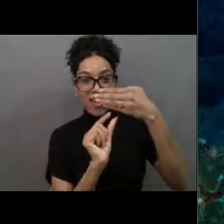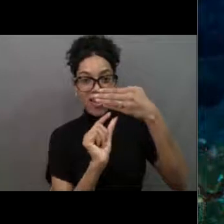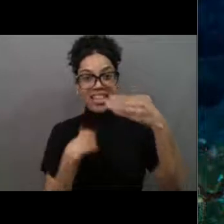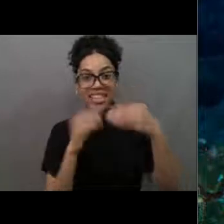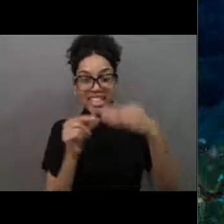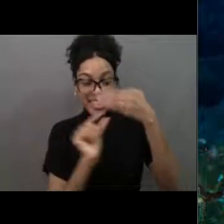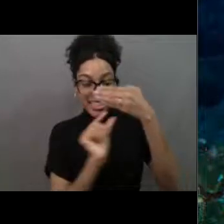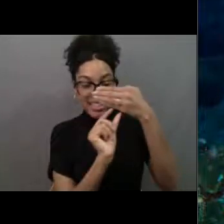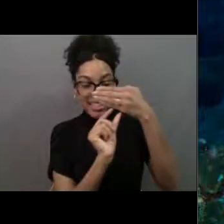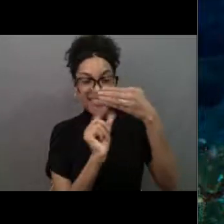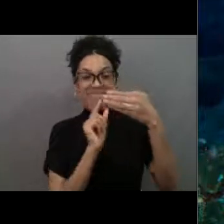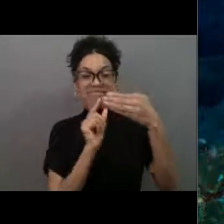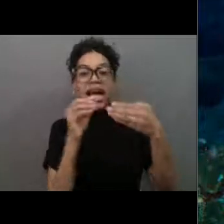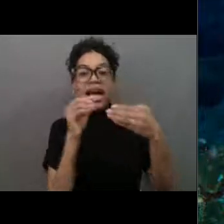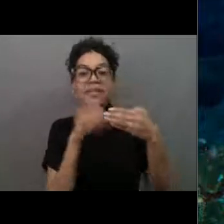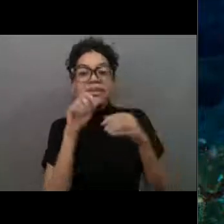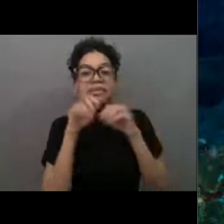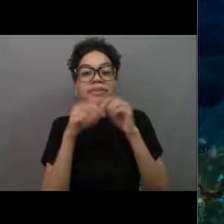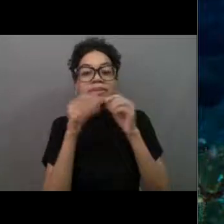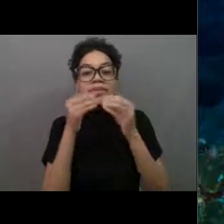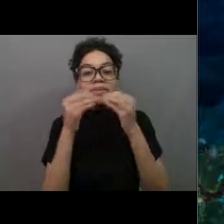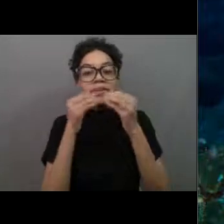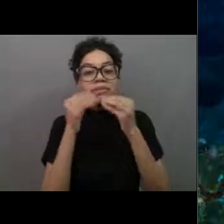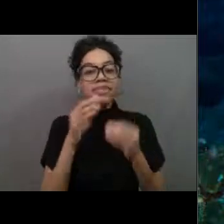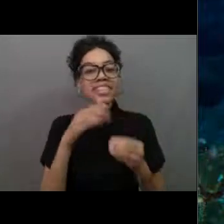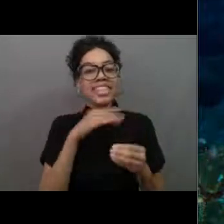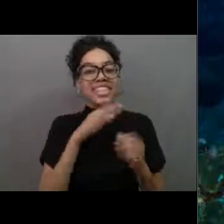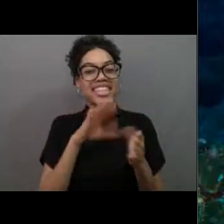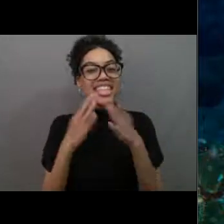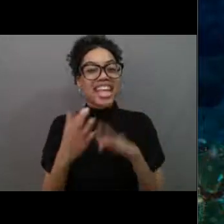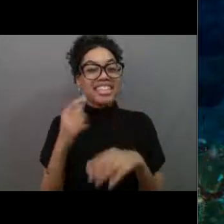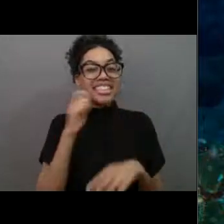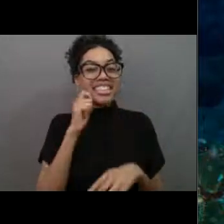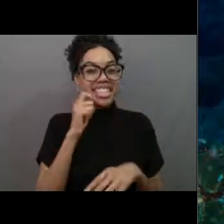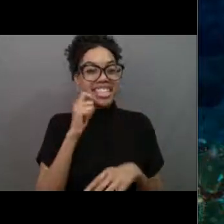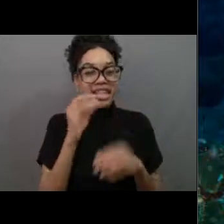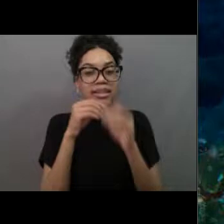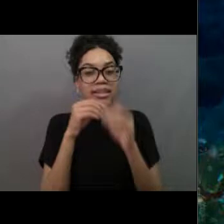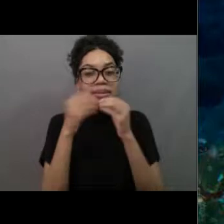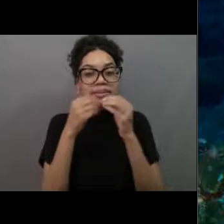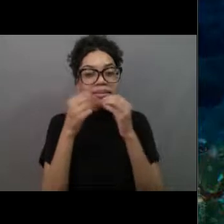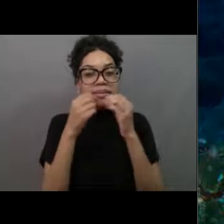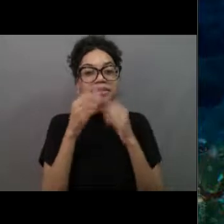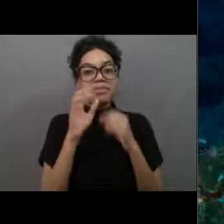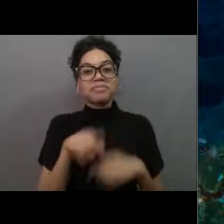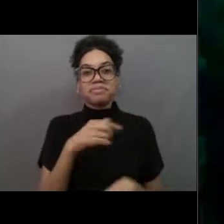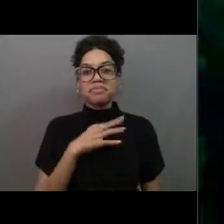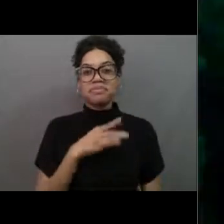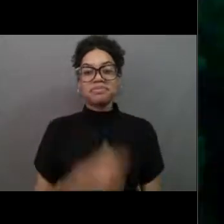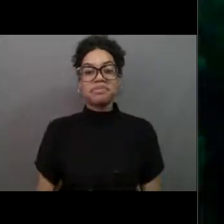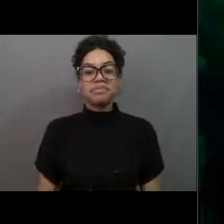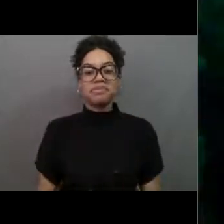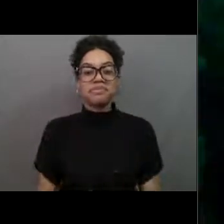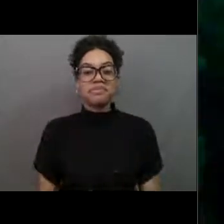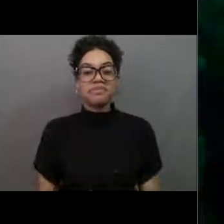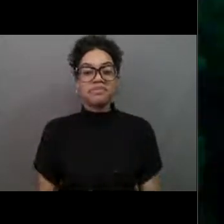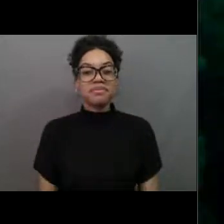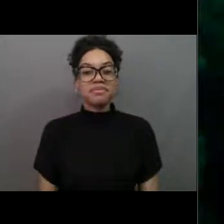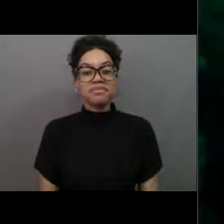dead skin and parasites off, and those cleaning stations are also really important for all of the big fish. We also